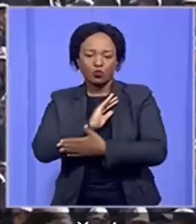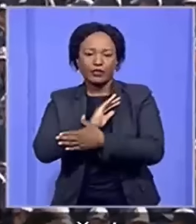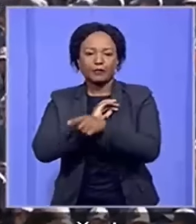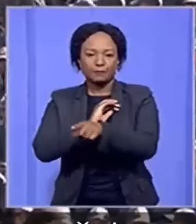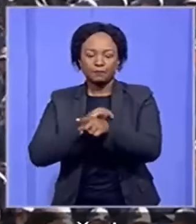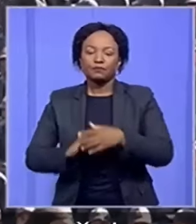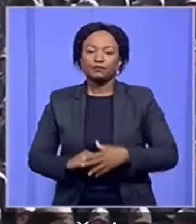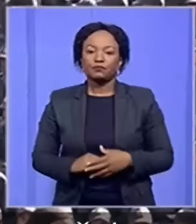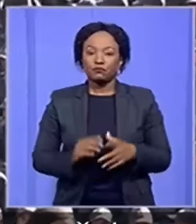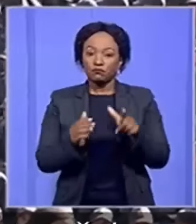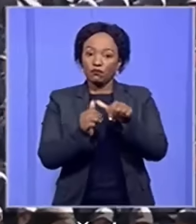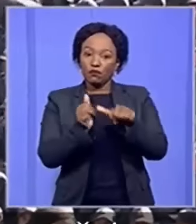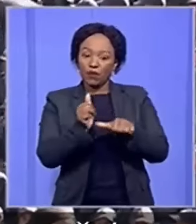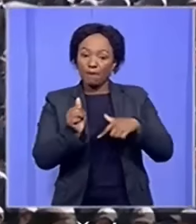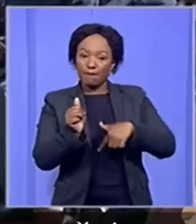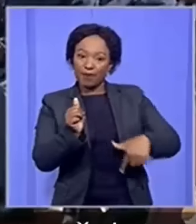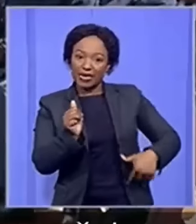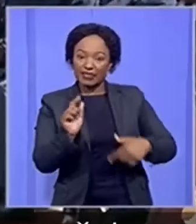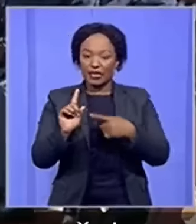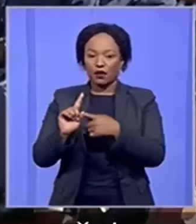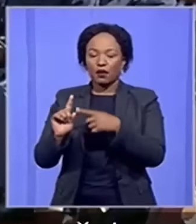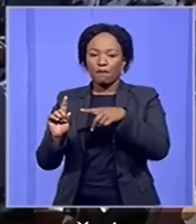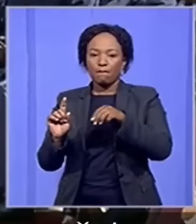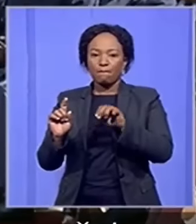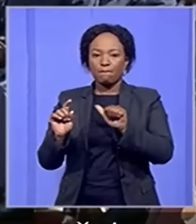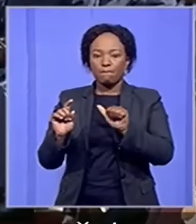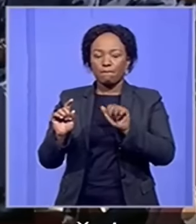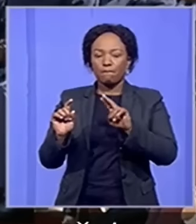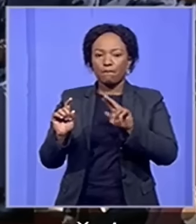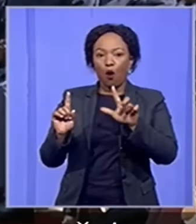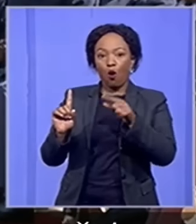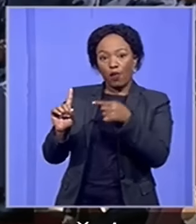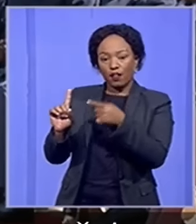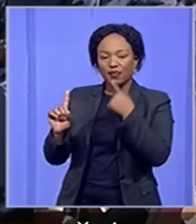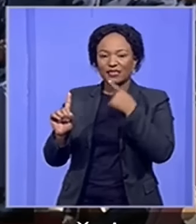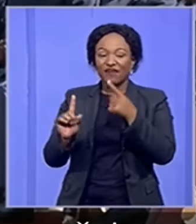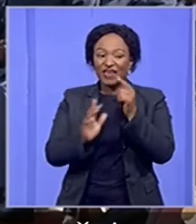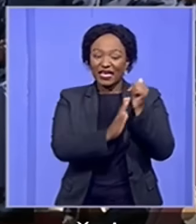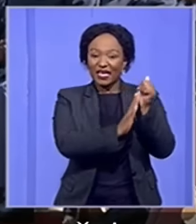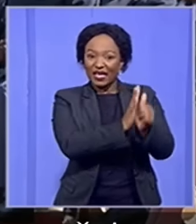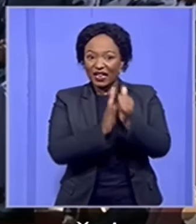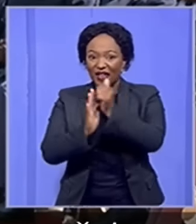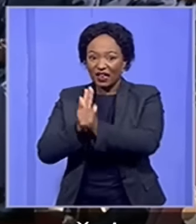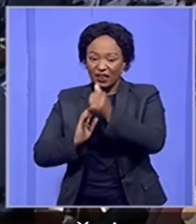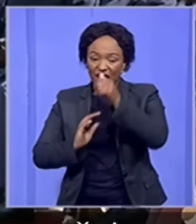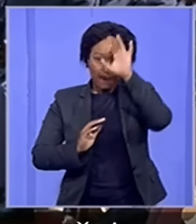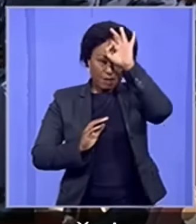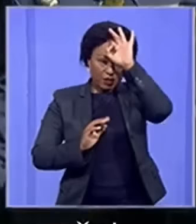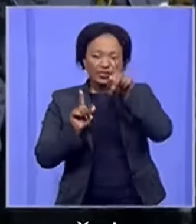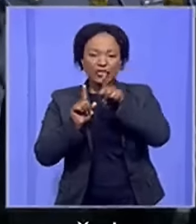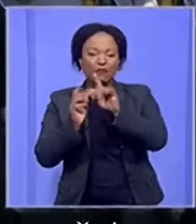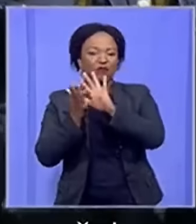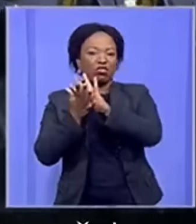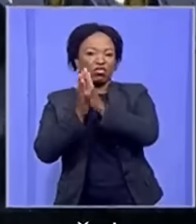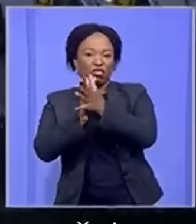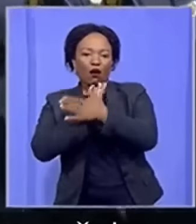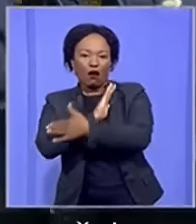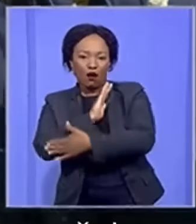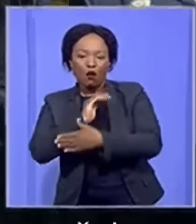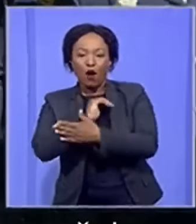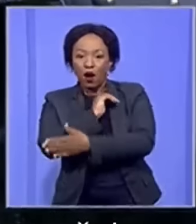Mopresidente wa nakwana Paul Mashatile o re dipolao tša maphodisa di swana le go eka mmušo ge naga e hlompha maphodisa